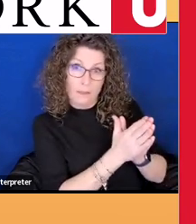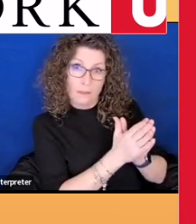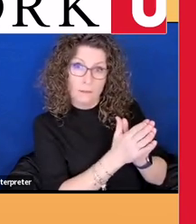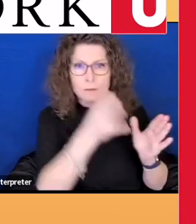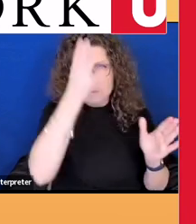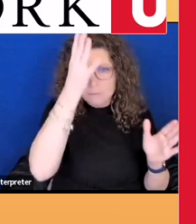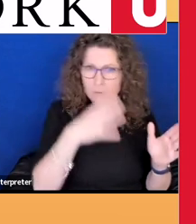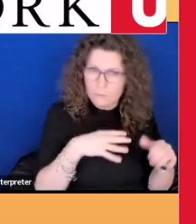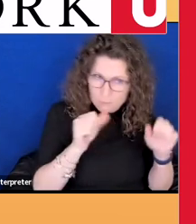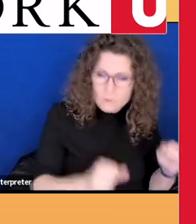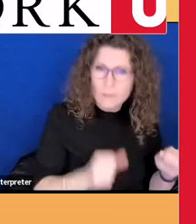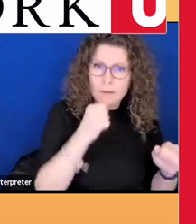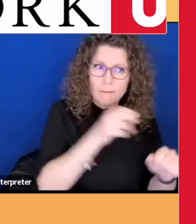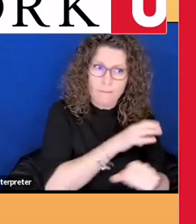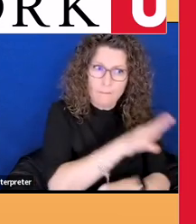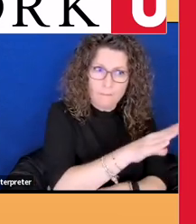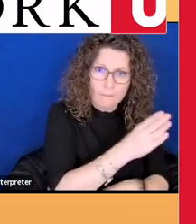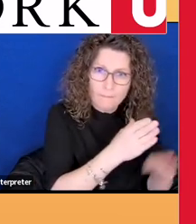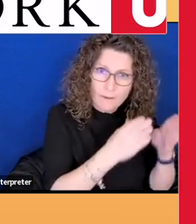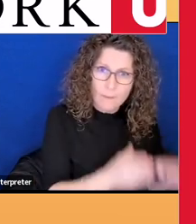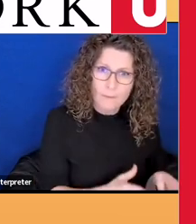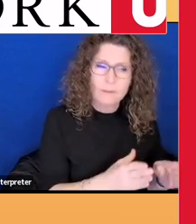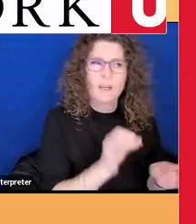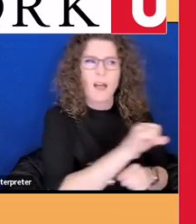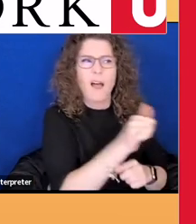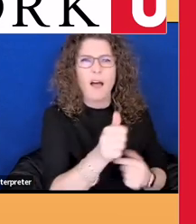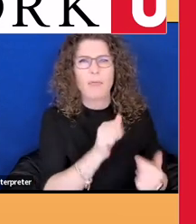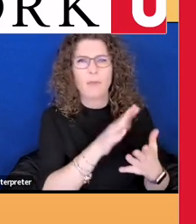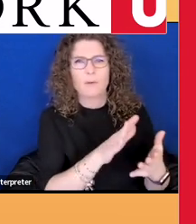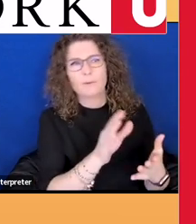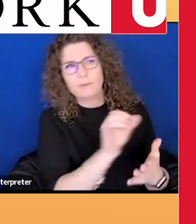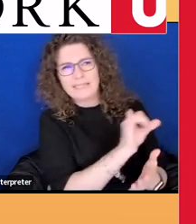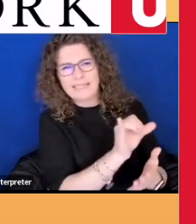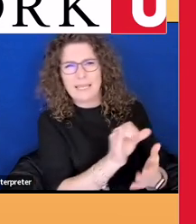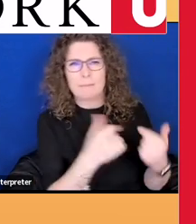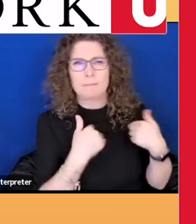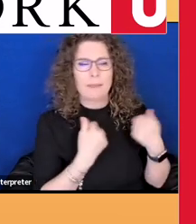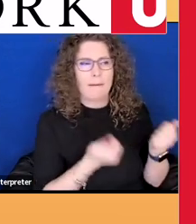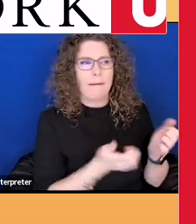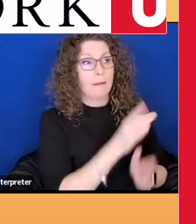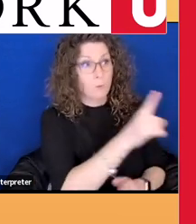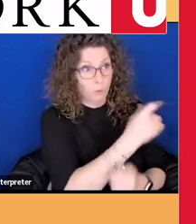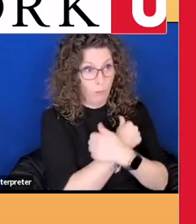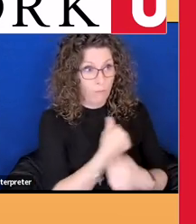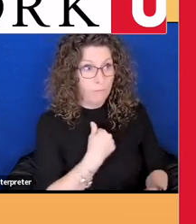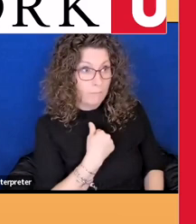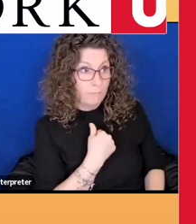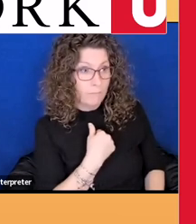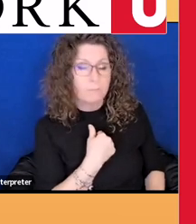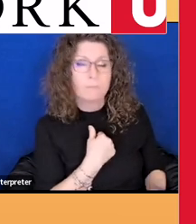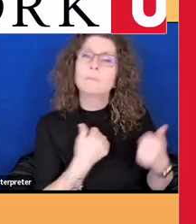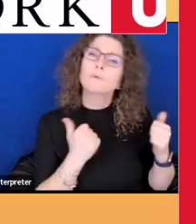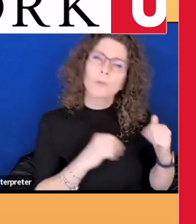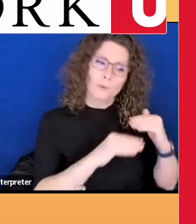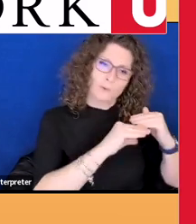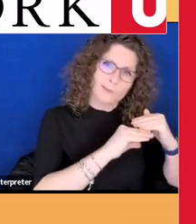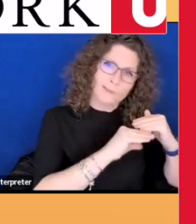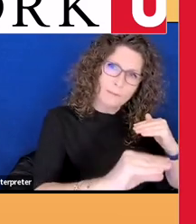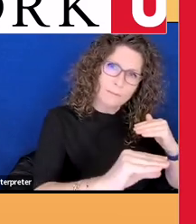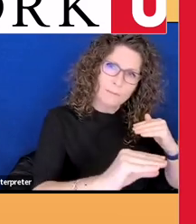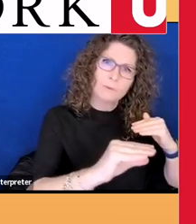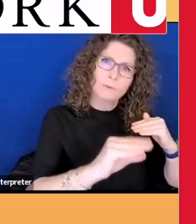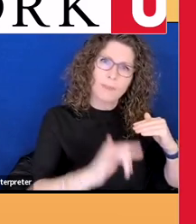asking if she loved me. The question sought to stabilize the otherwise unwieldy feeling of being